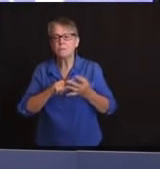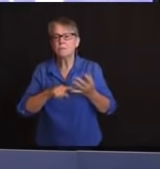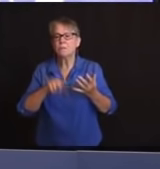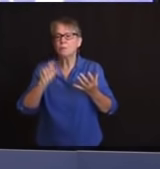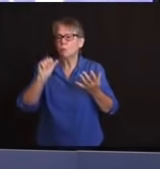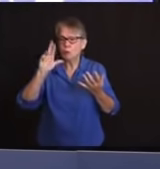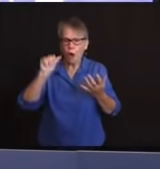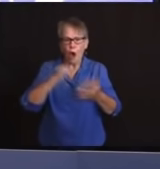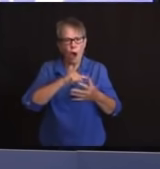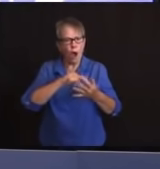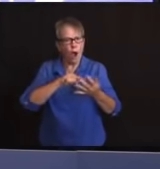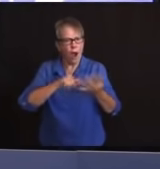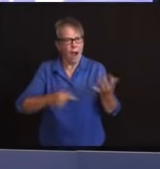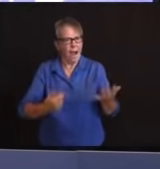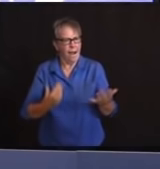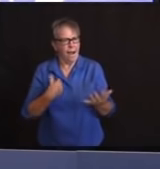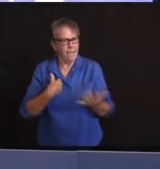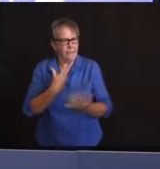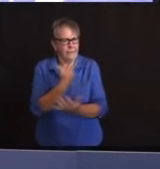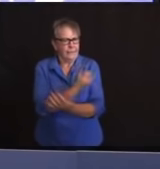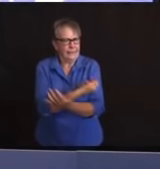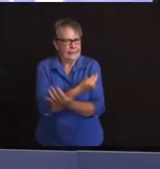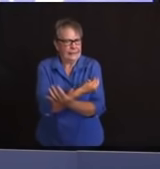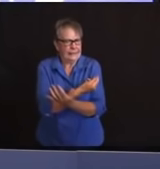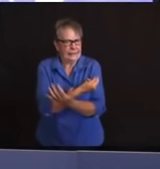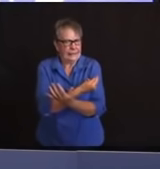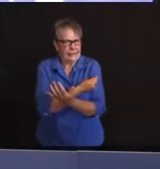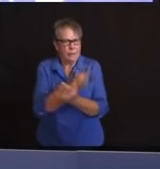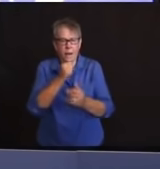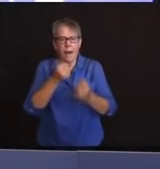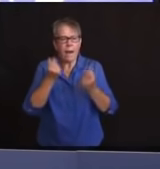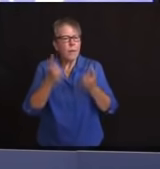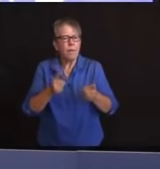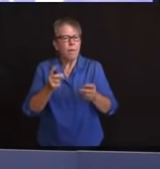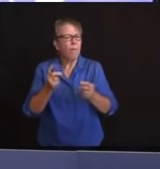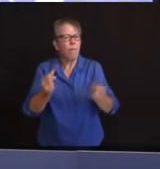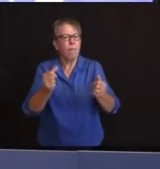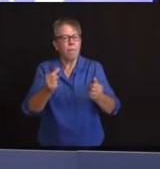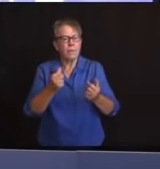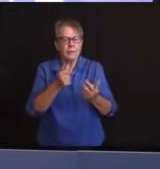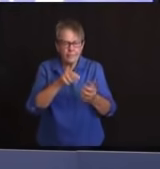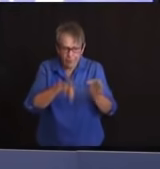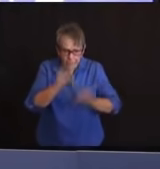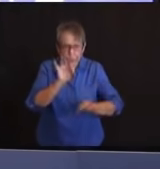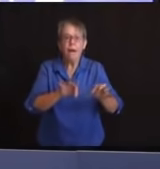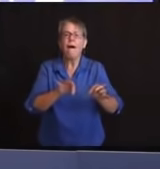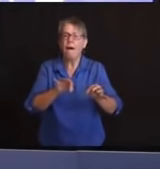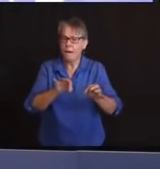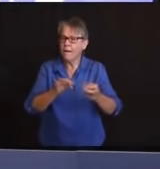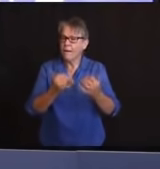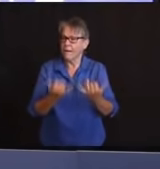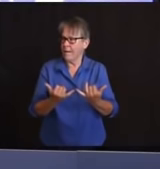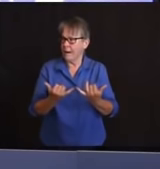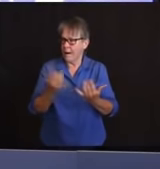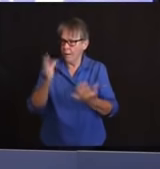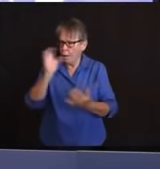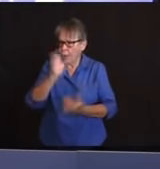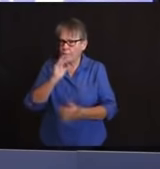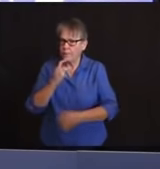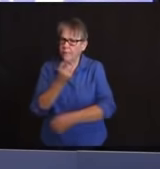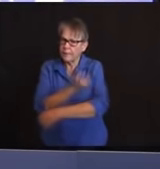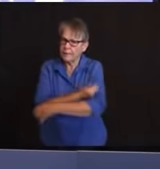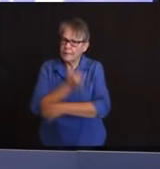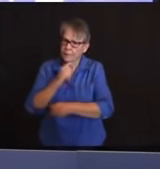redcrossblood.org/plasma for COVID. As always, we encourage everyone to do their part